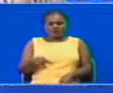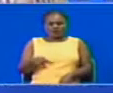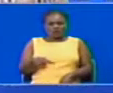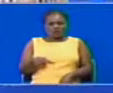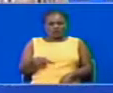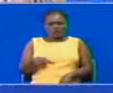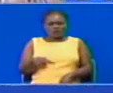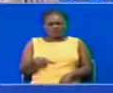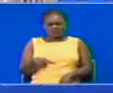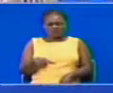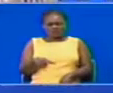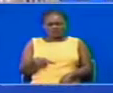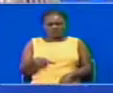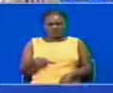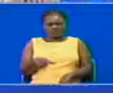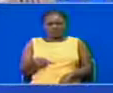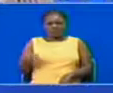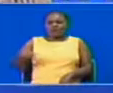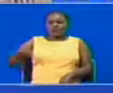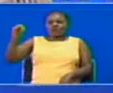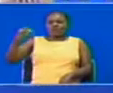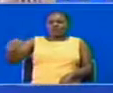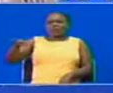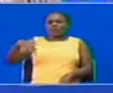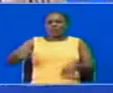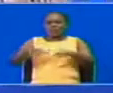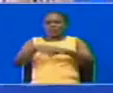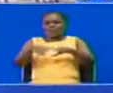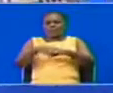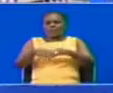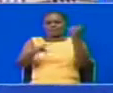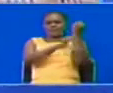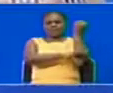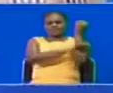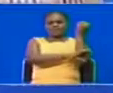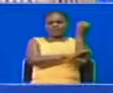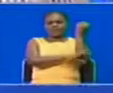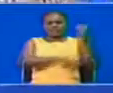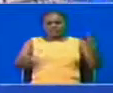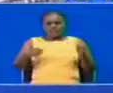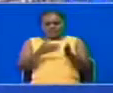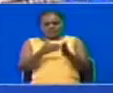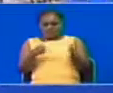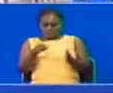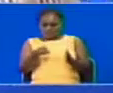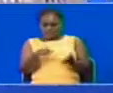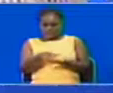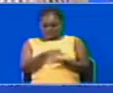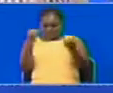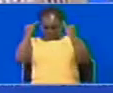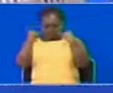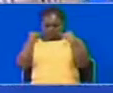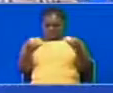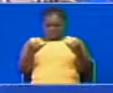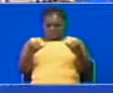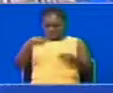a local call in the whole of the Northern Corridor member states. It is against this background that the authority